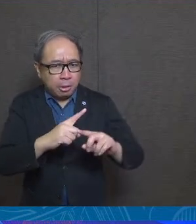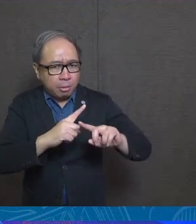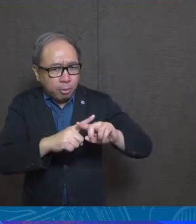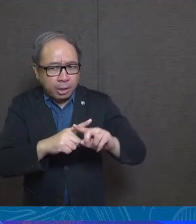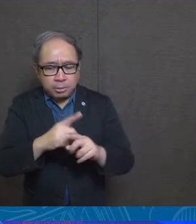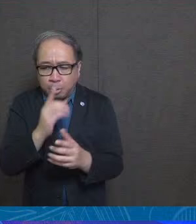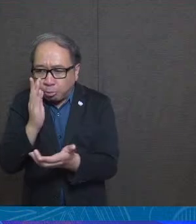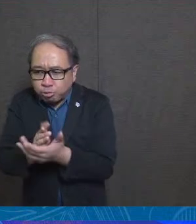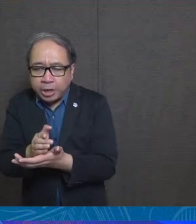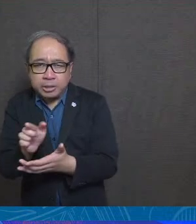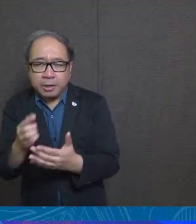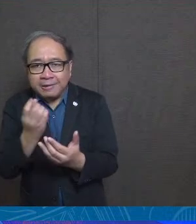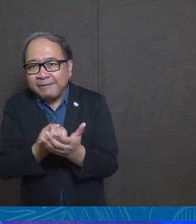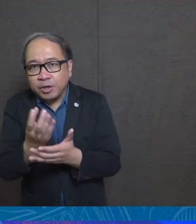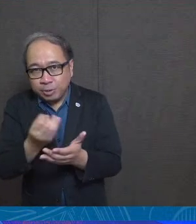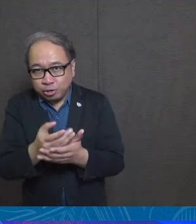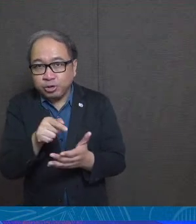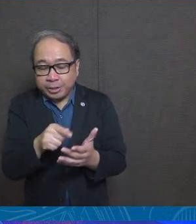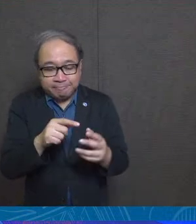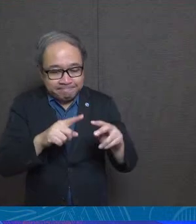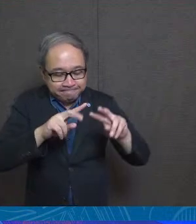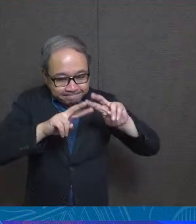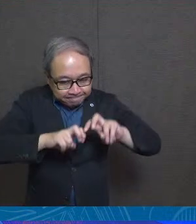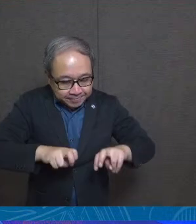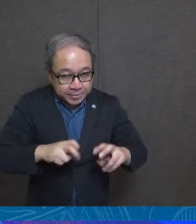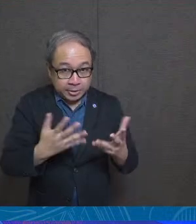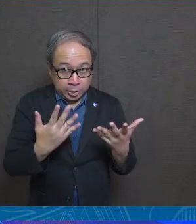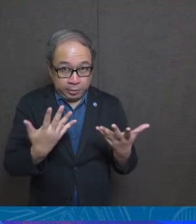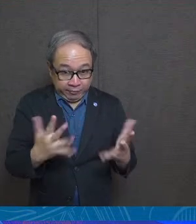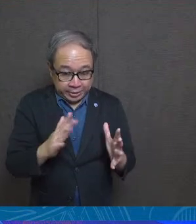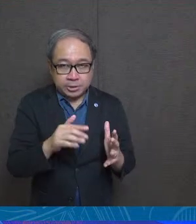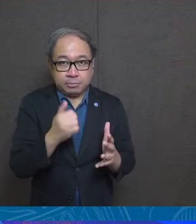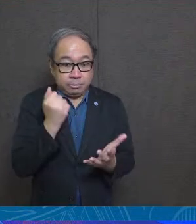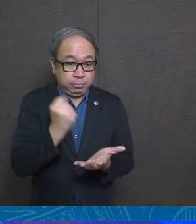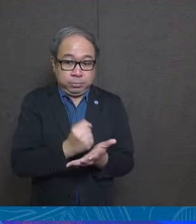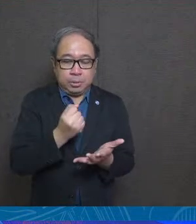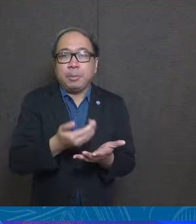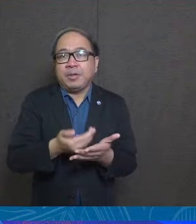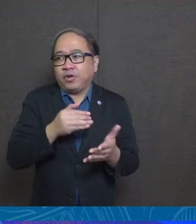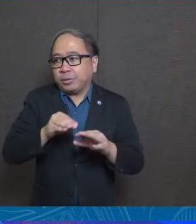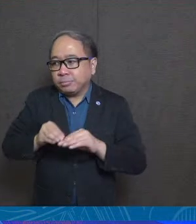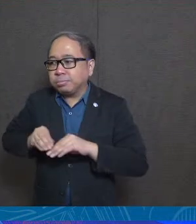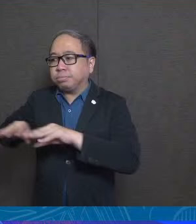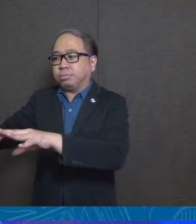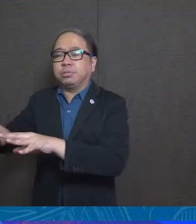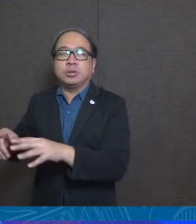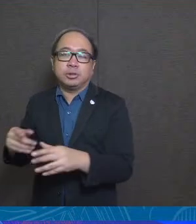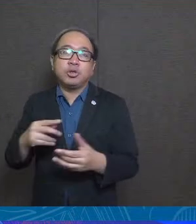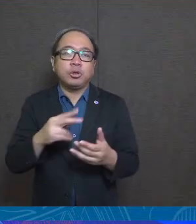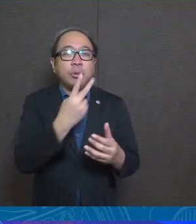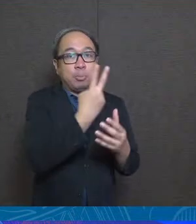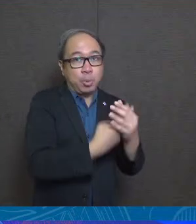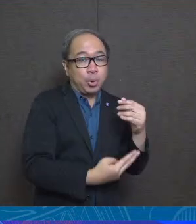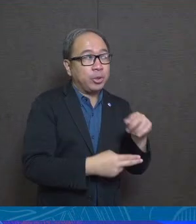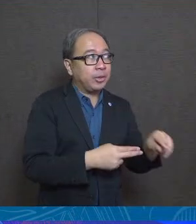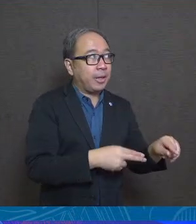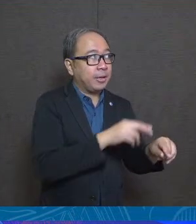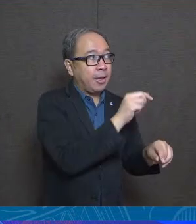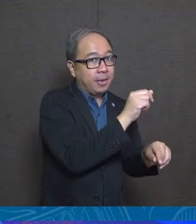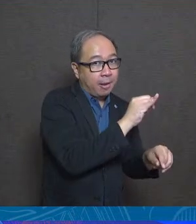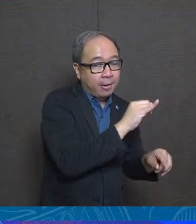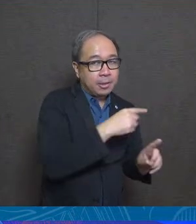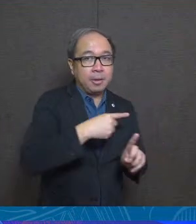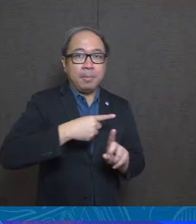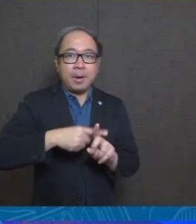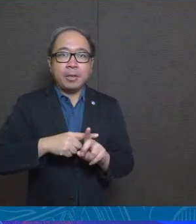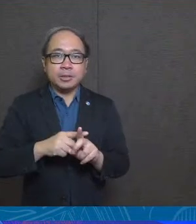we deliver the information to customers. So the important point is the artificial intelligence and human intelligence. AI is very